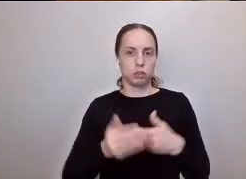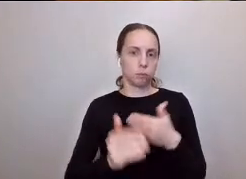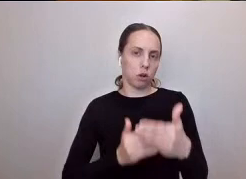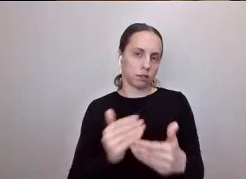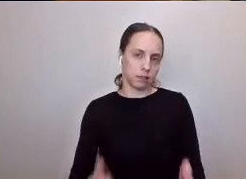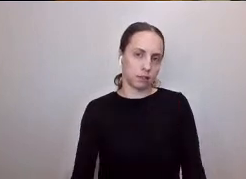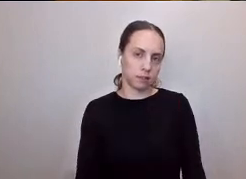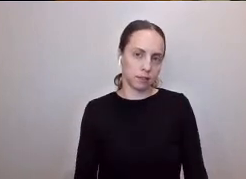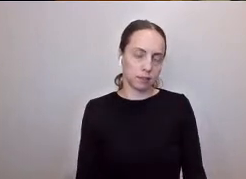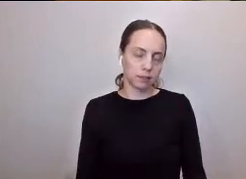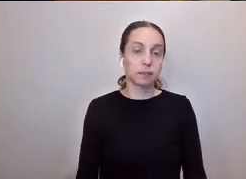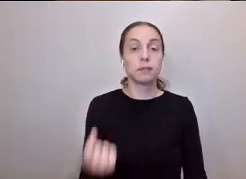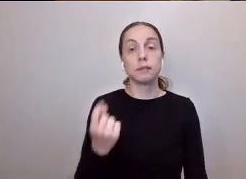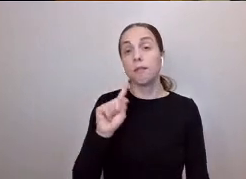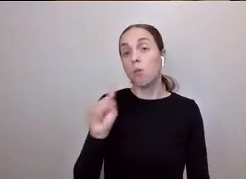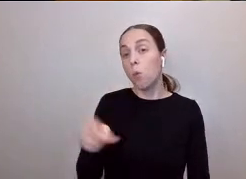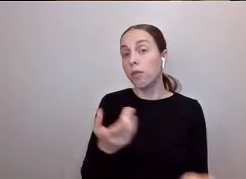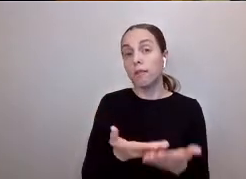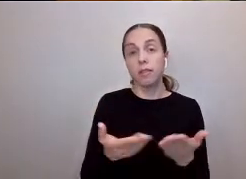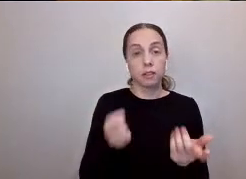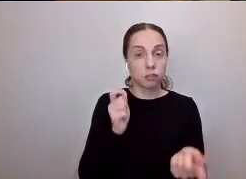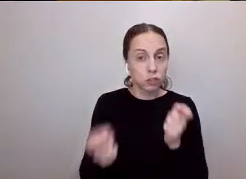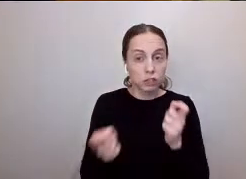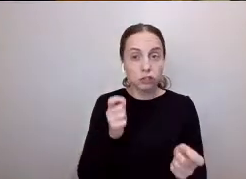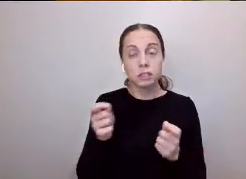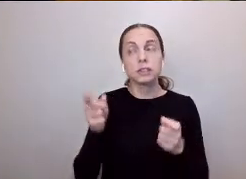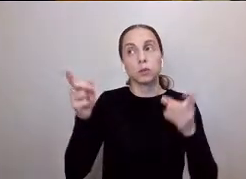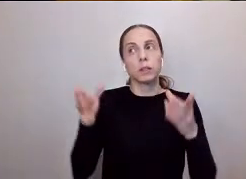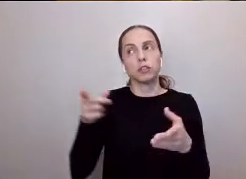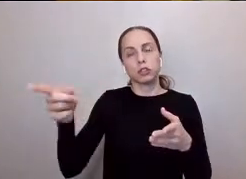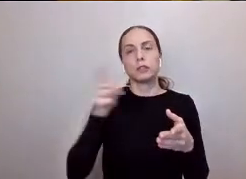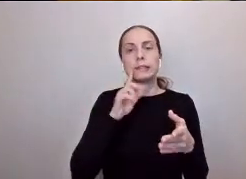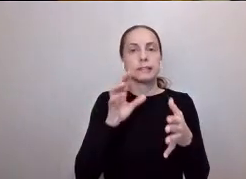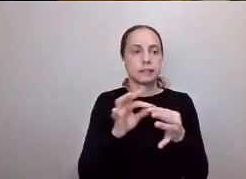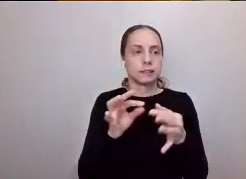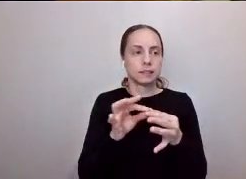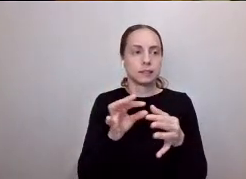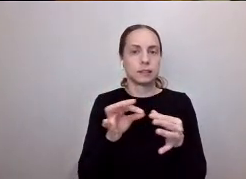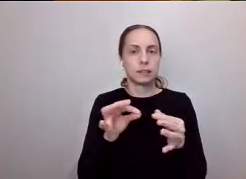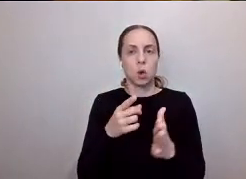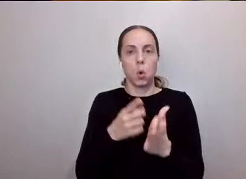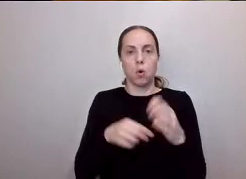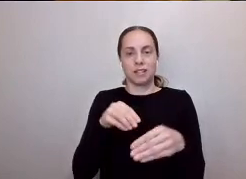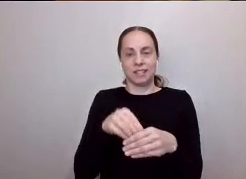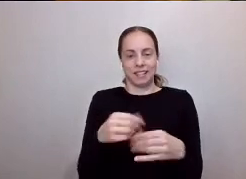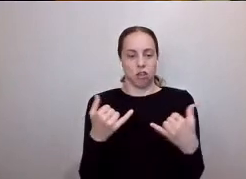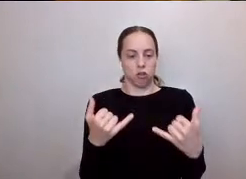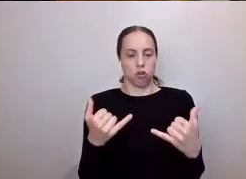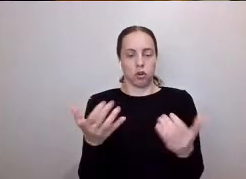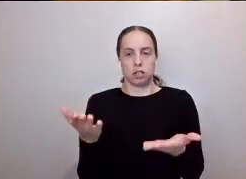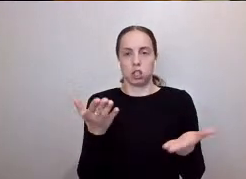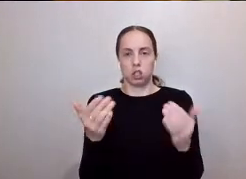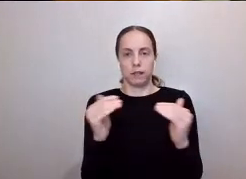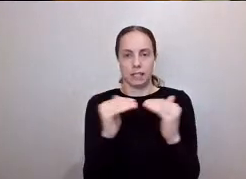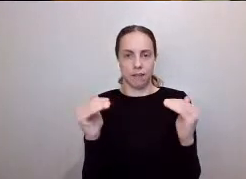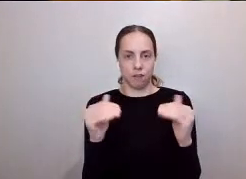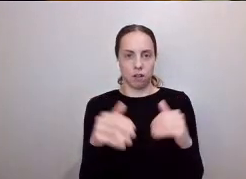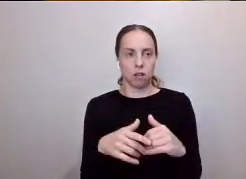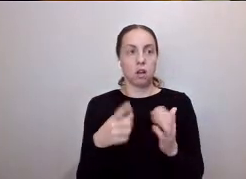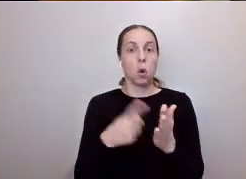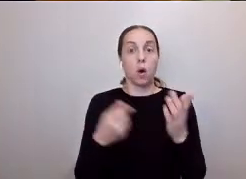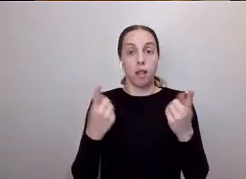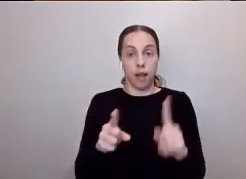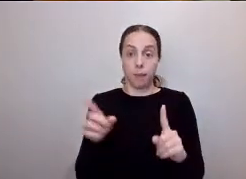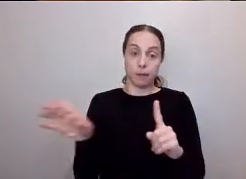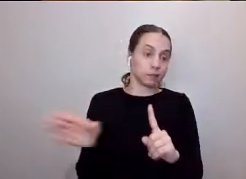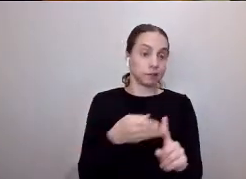as Director Intermill said, is what's in the current service level, what happens by default, and what do you have to make the case for? And I would think